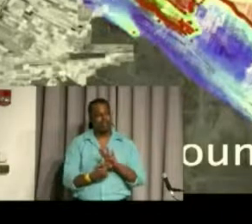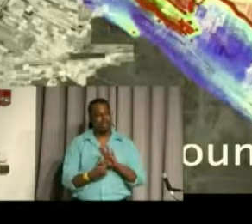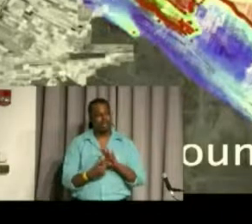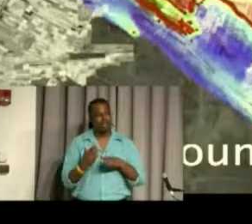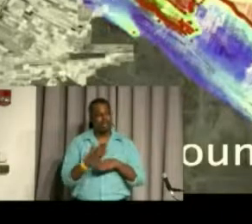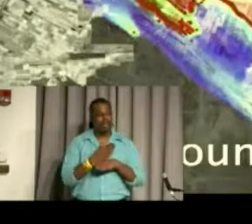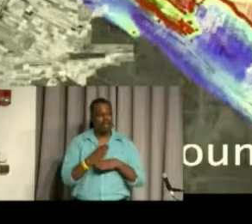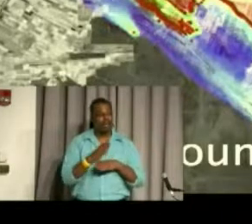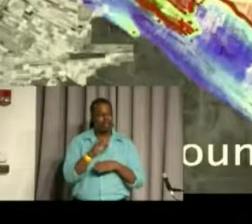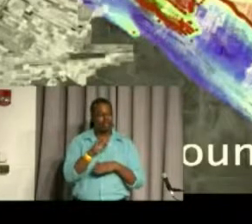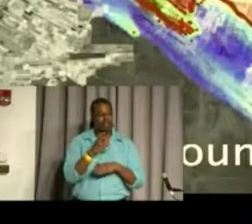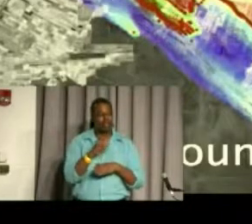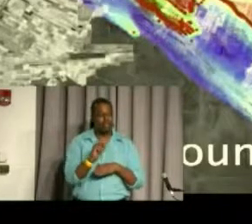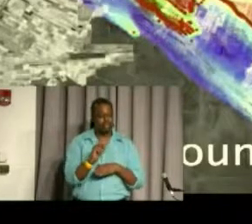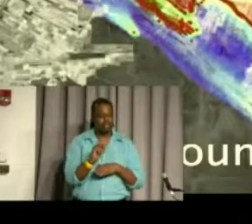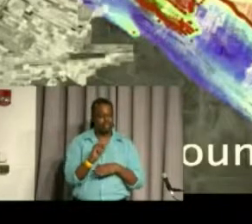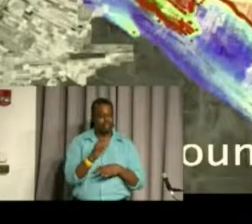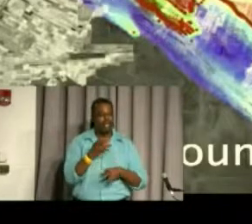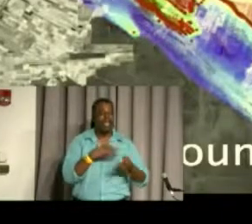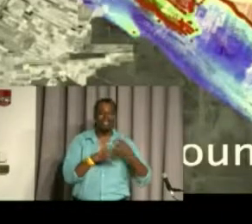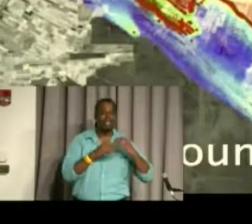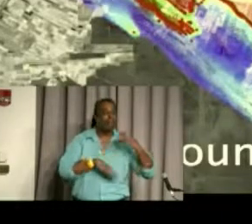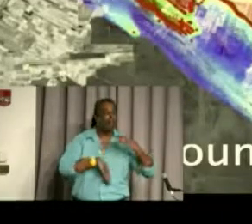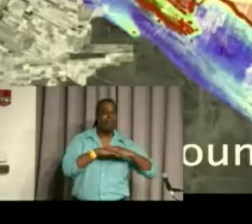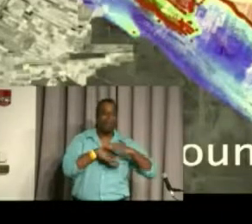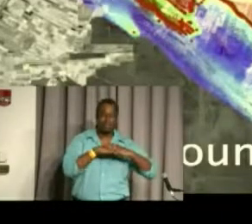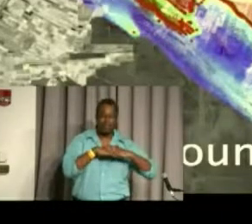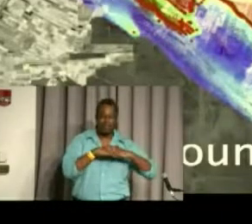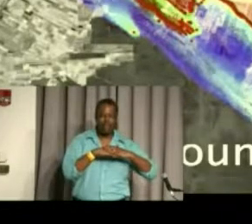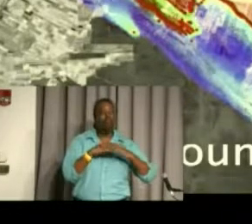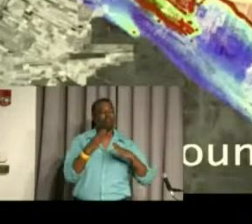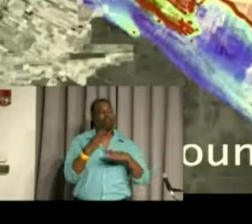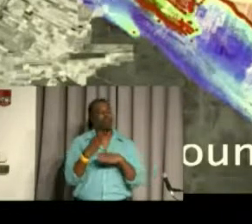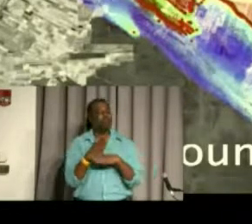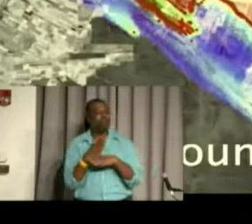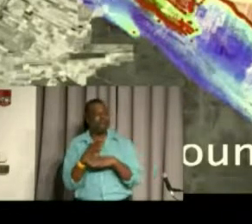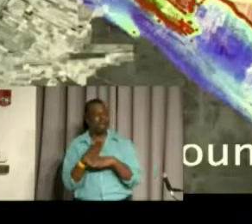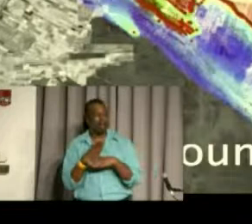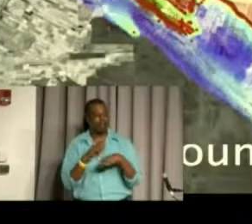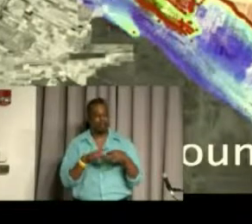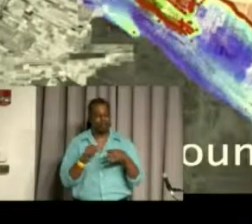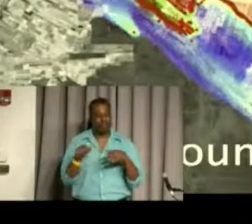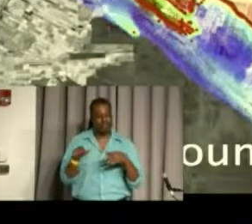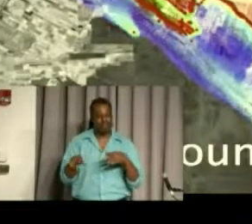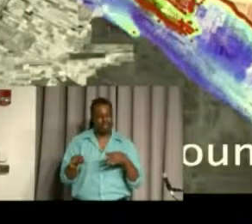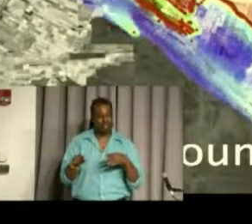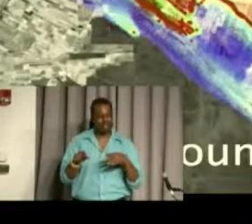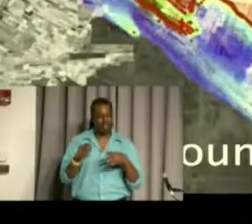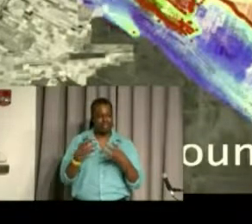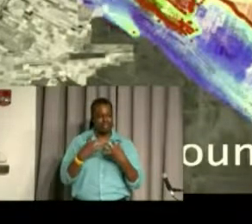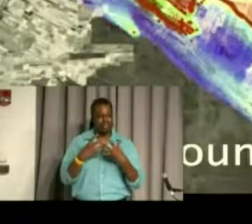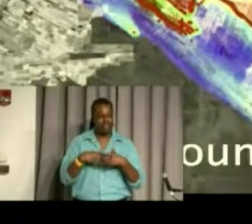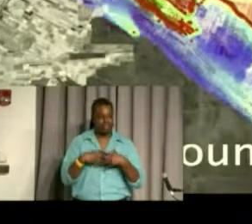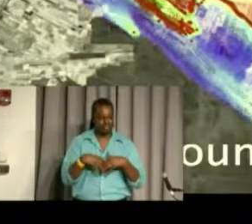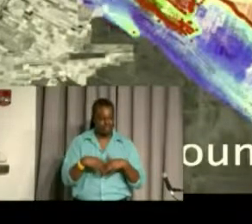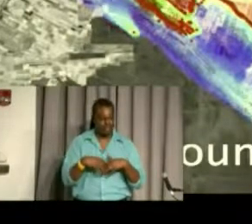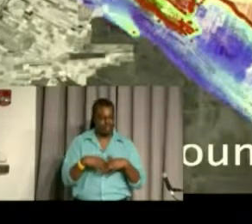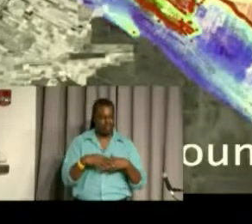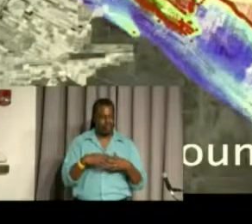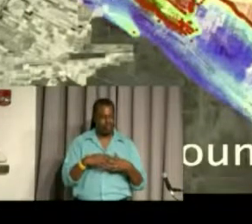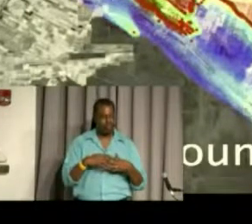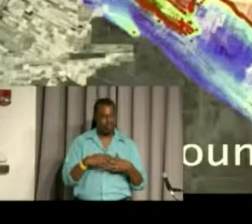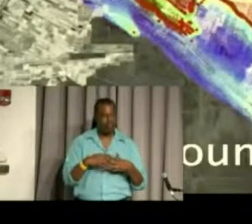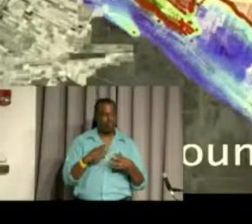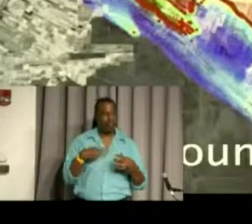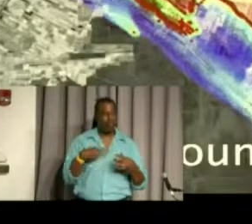average emissions rather than the maximum emissions from these facilities. And then we were able, from this